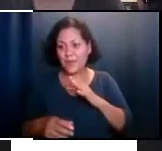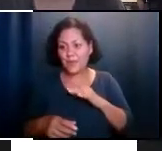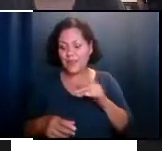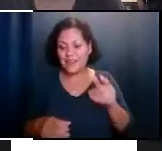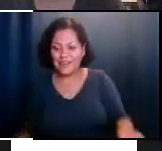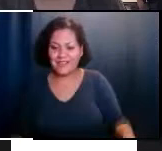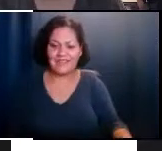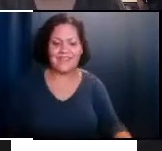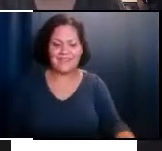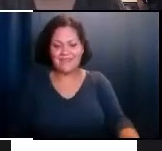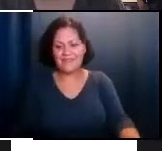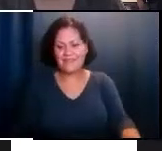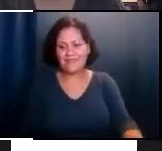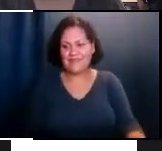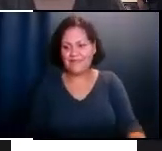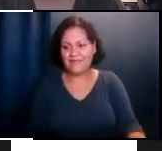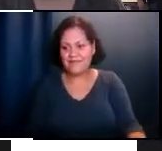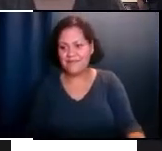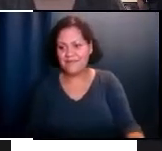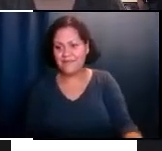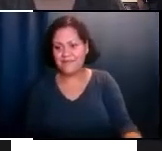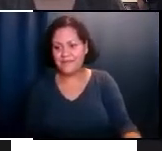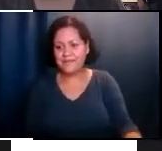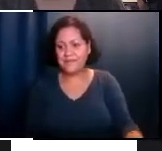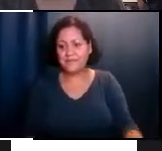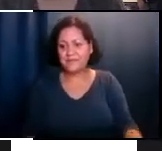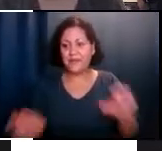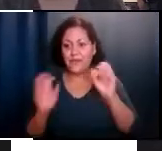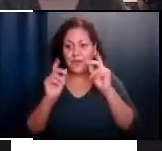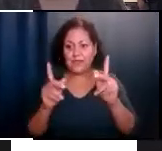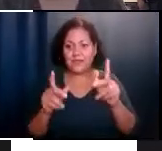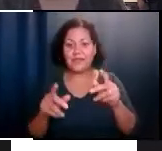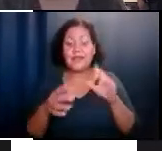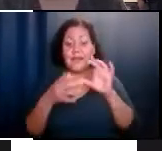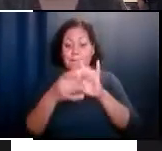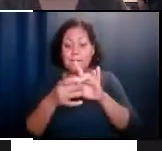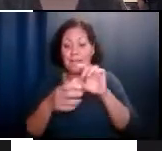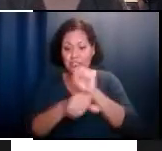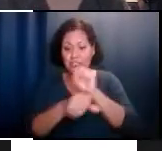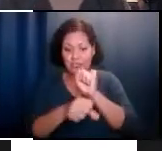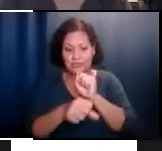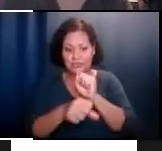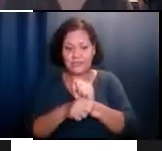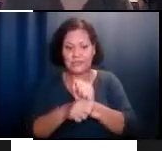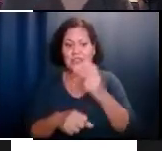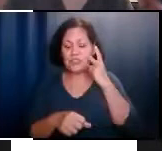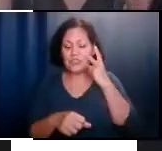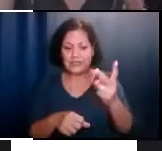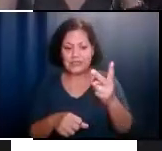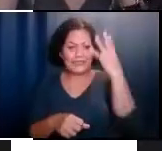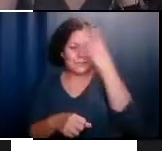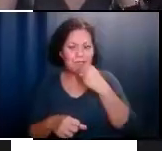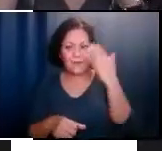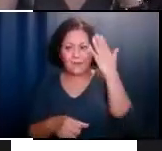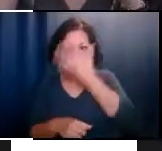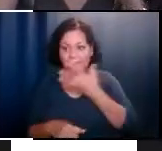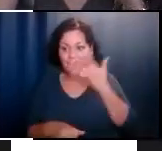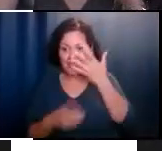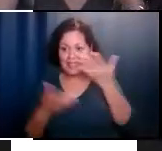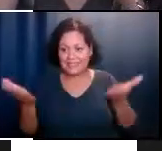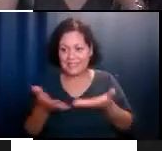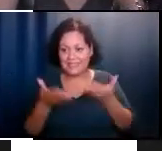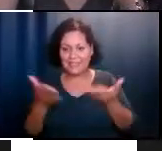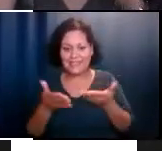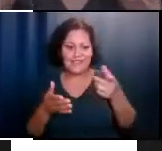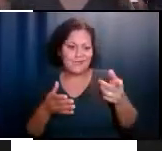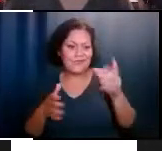it. So, about jobs, you see these beautiful faces here. These are just